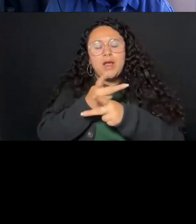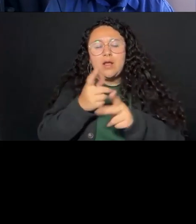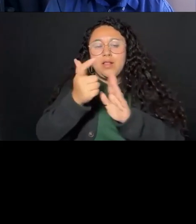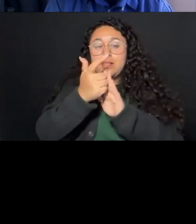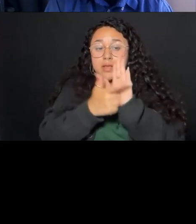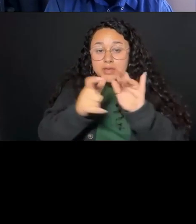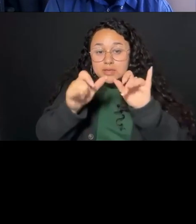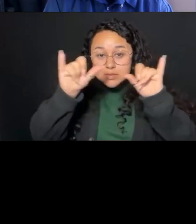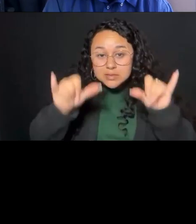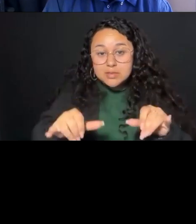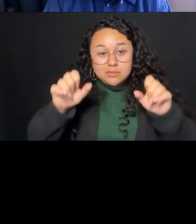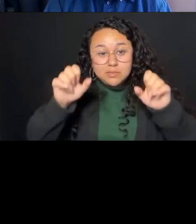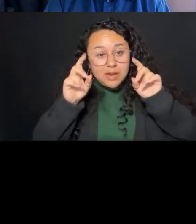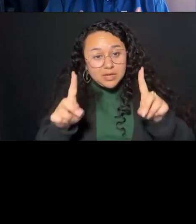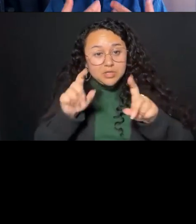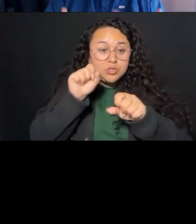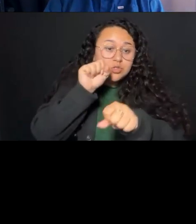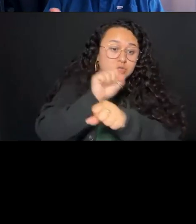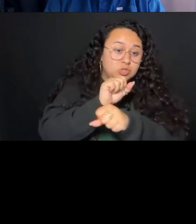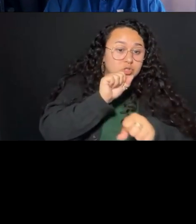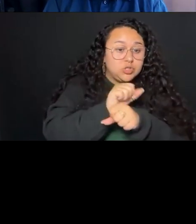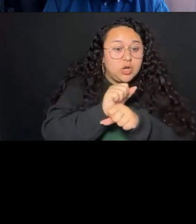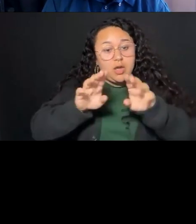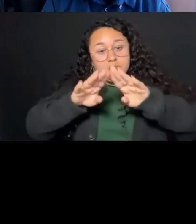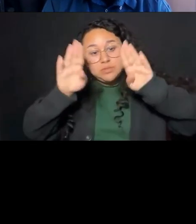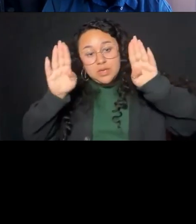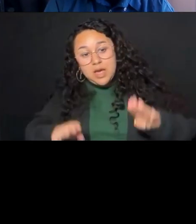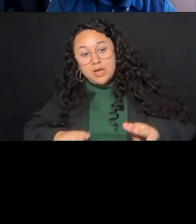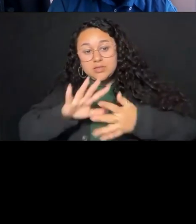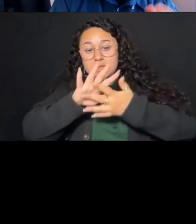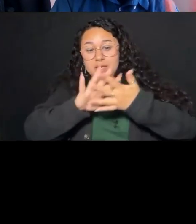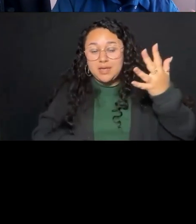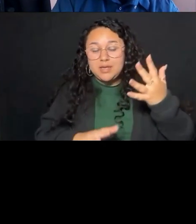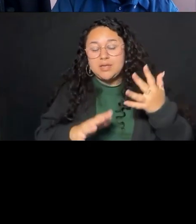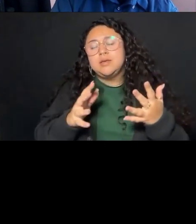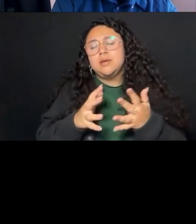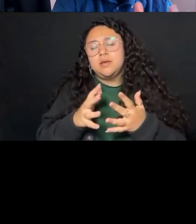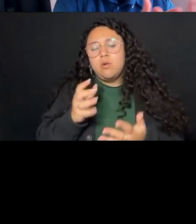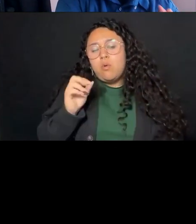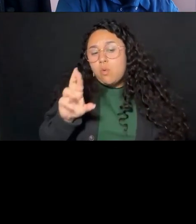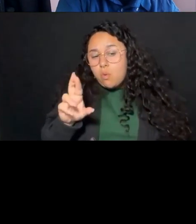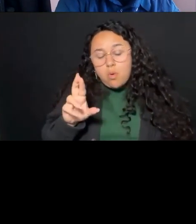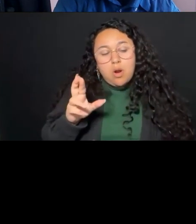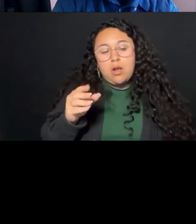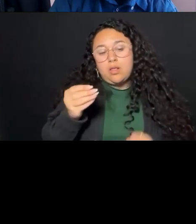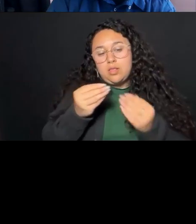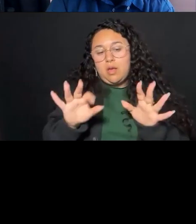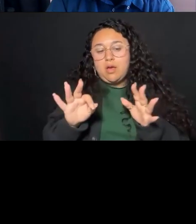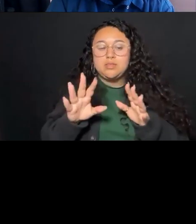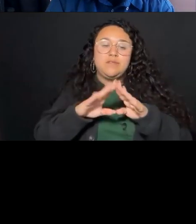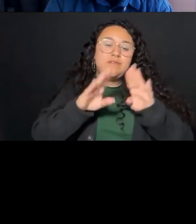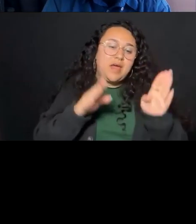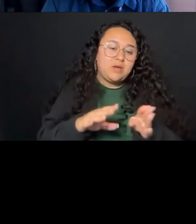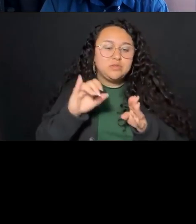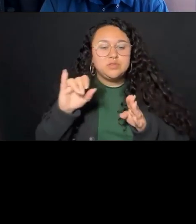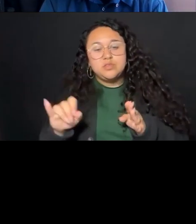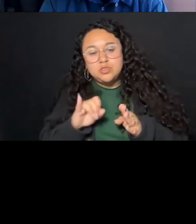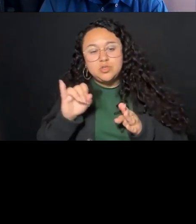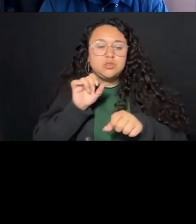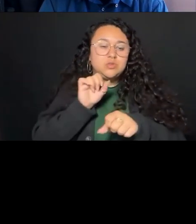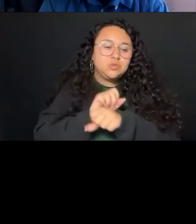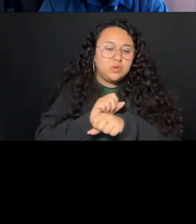or in housing. It can be the loss of any of those things, like could have been something that somebody had and then lost because